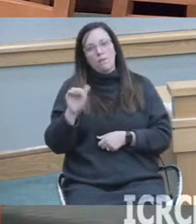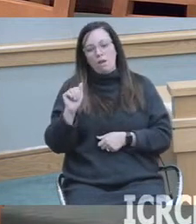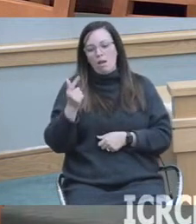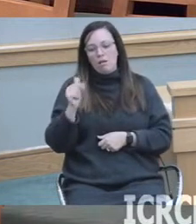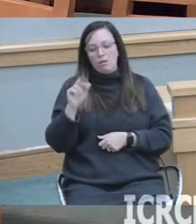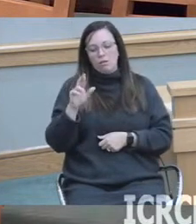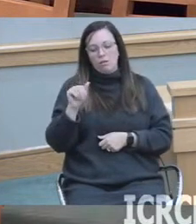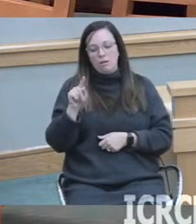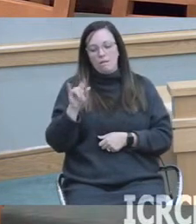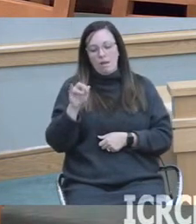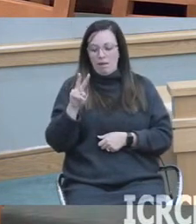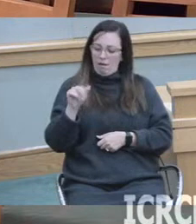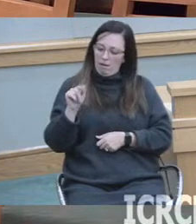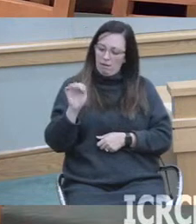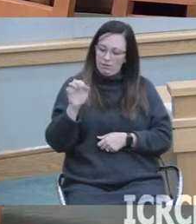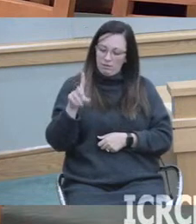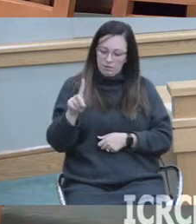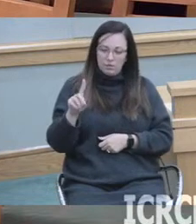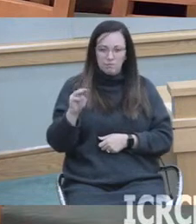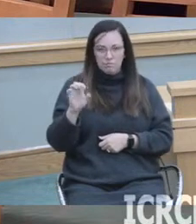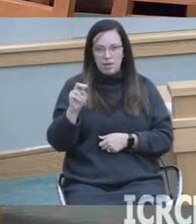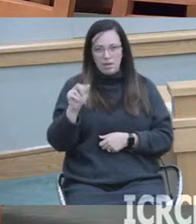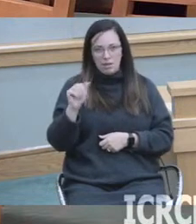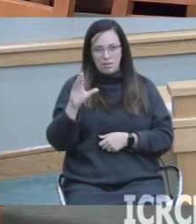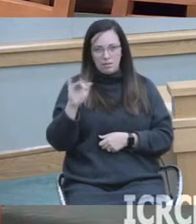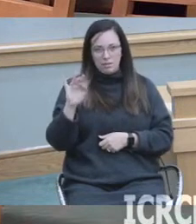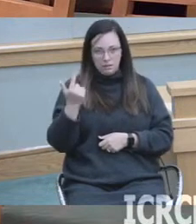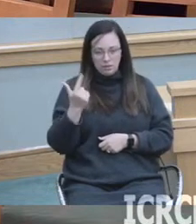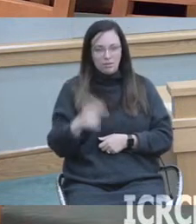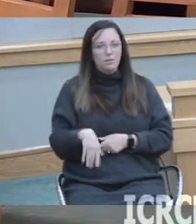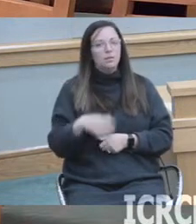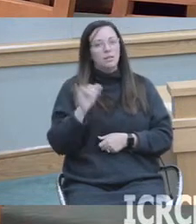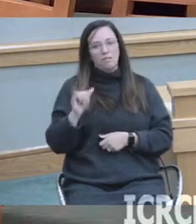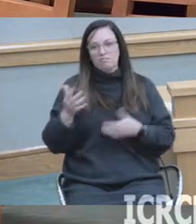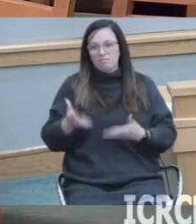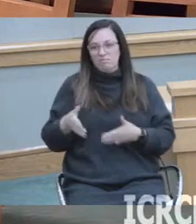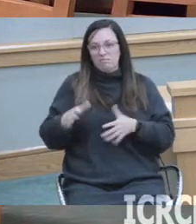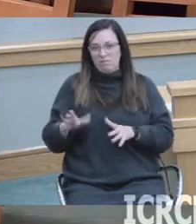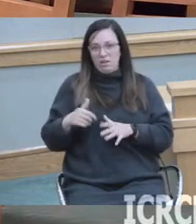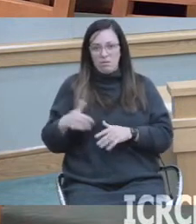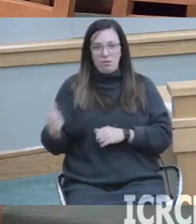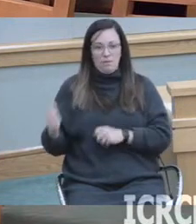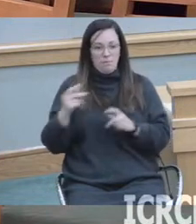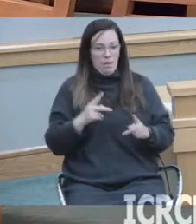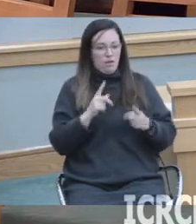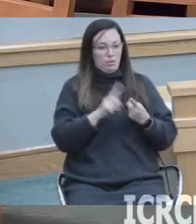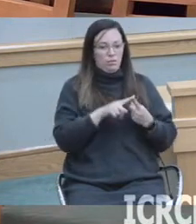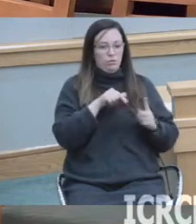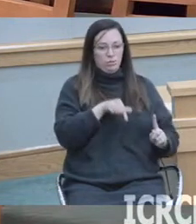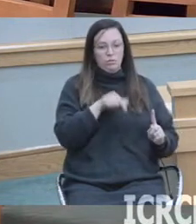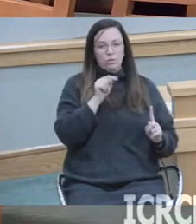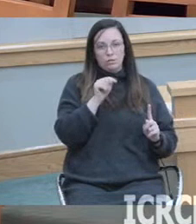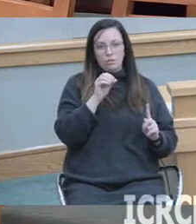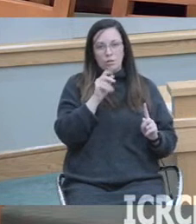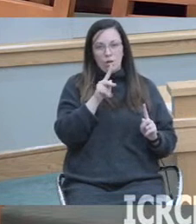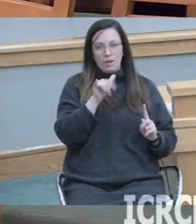That's sort of it on that. I'm going to go back to the Tokyo Foods, since that has all happened since the last council